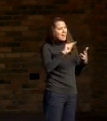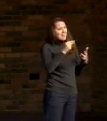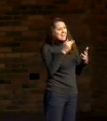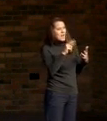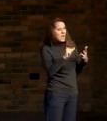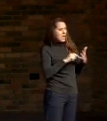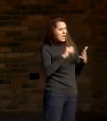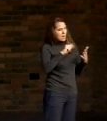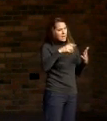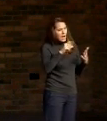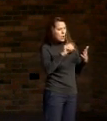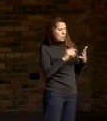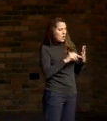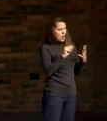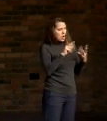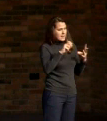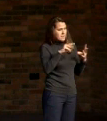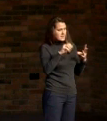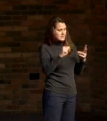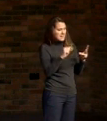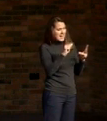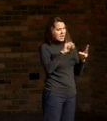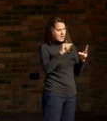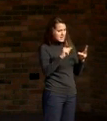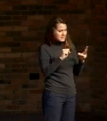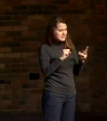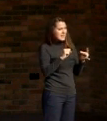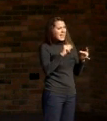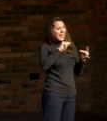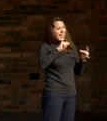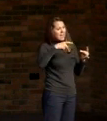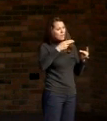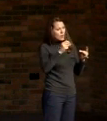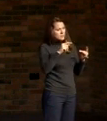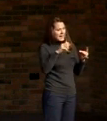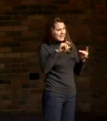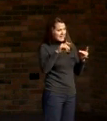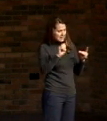Apollo, Artemis, Ares, Aphrodite, Hermes,